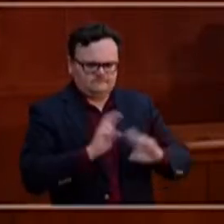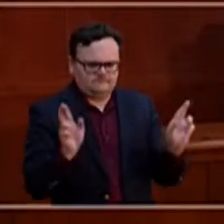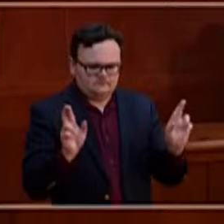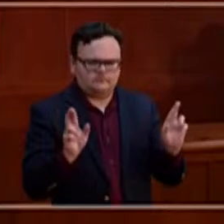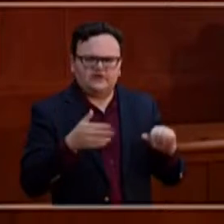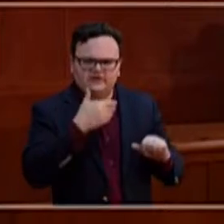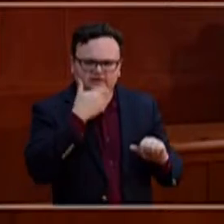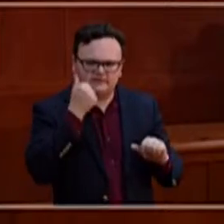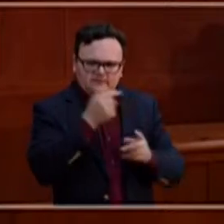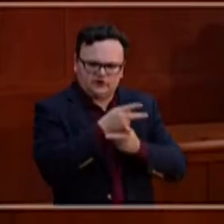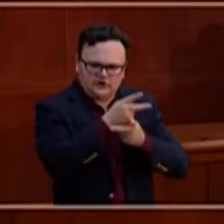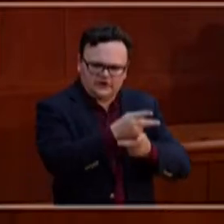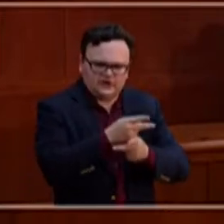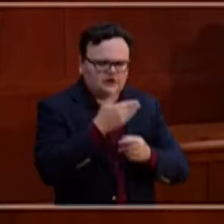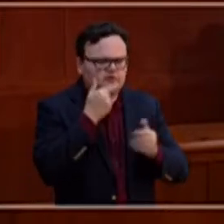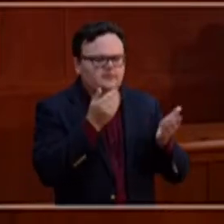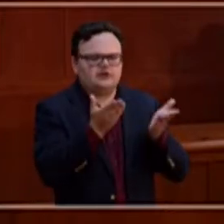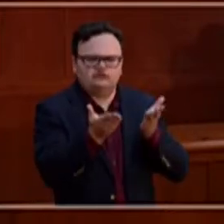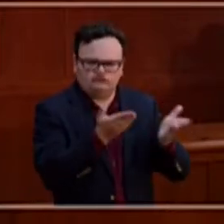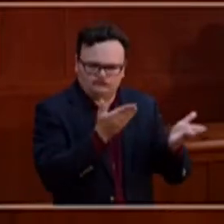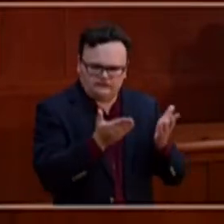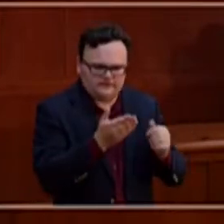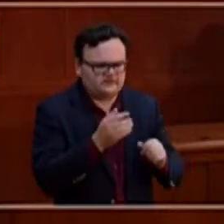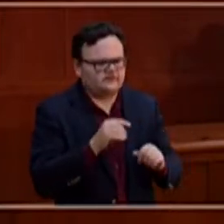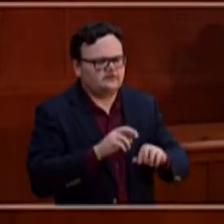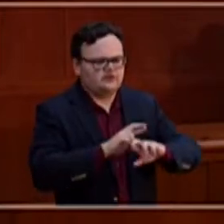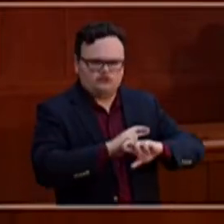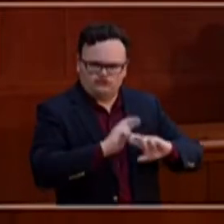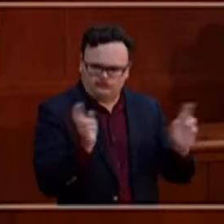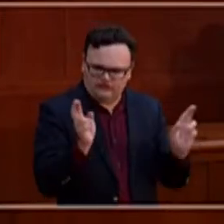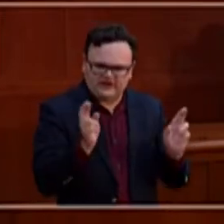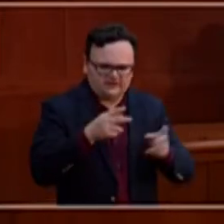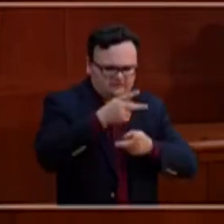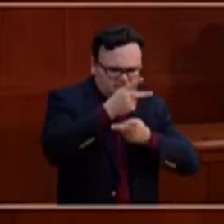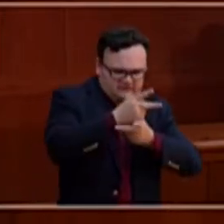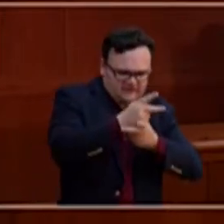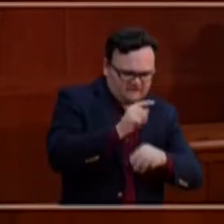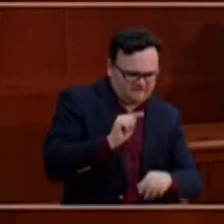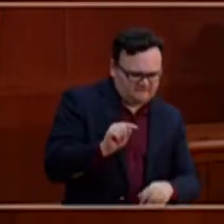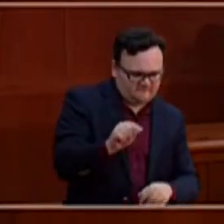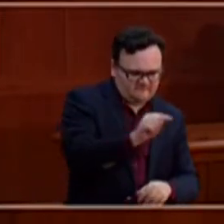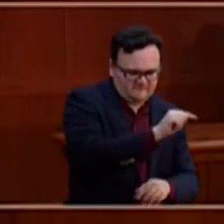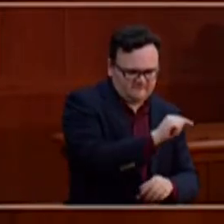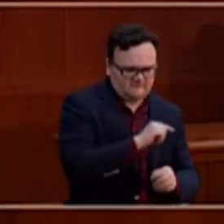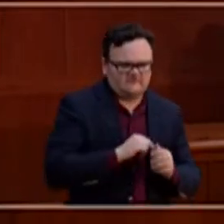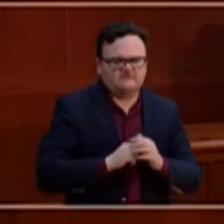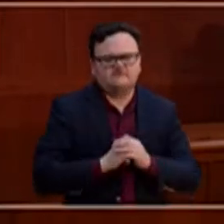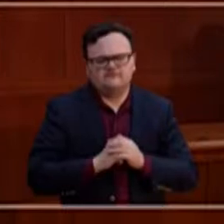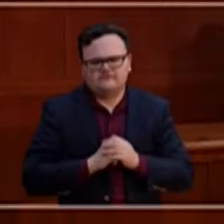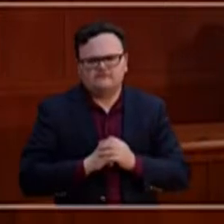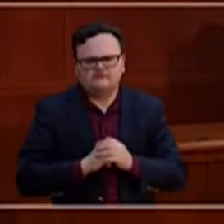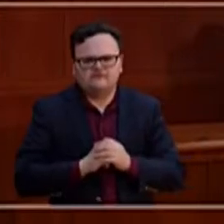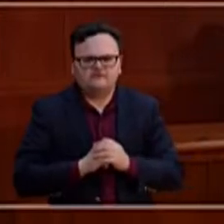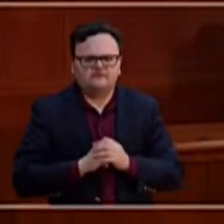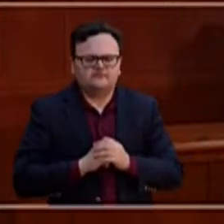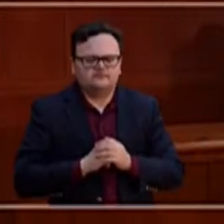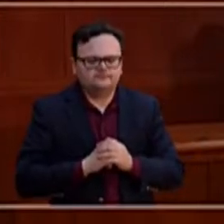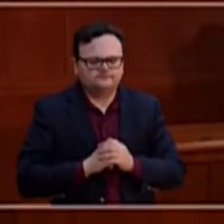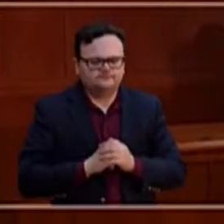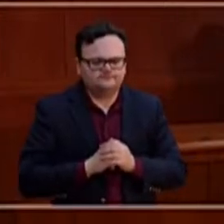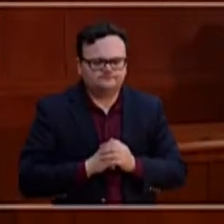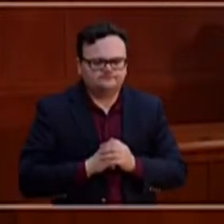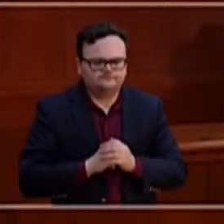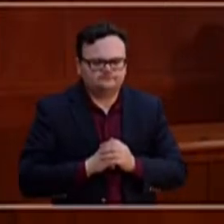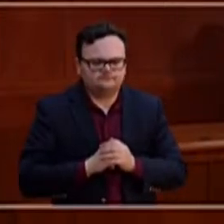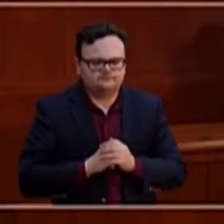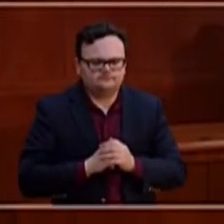and space for patients as they come through into our hospitals. I think one thing that is important that we talked about, we did